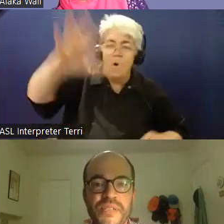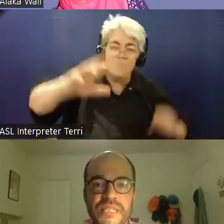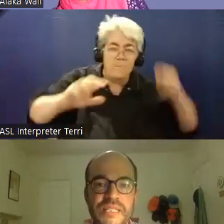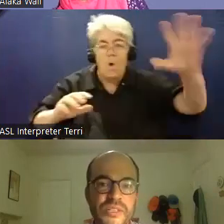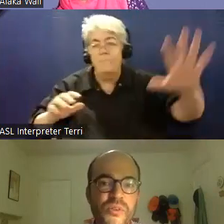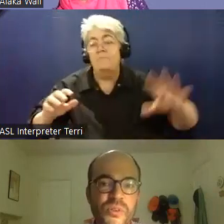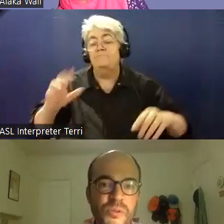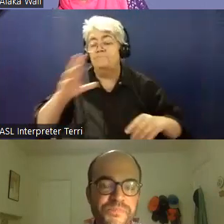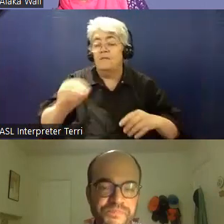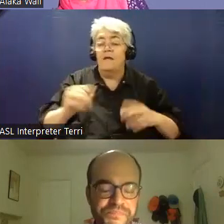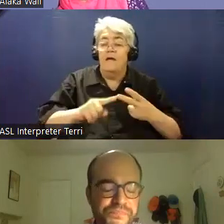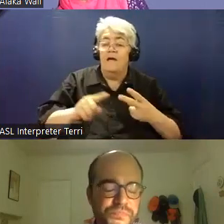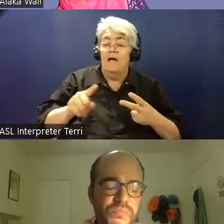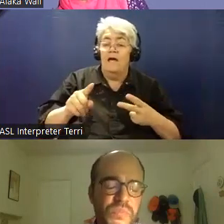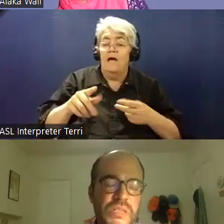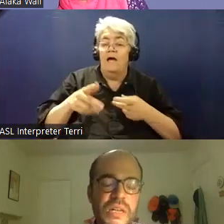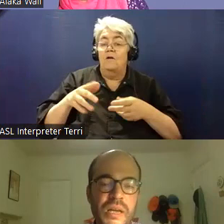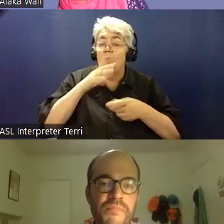have a local